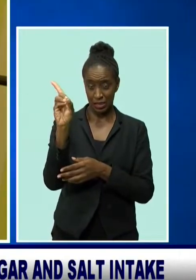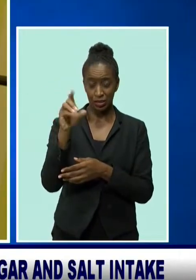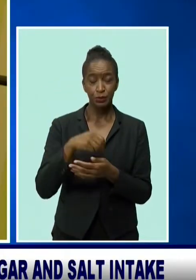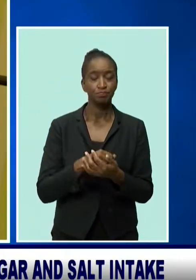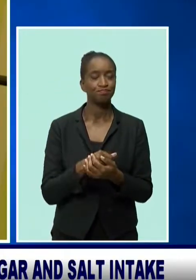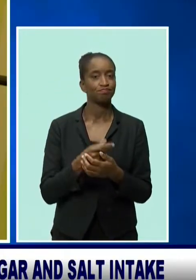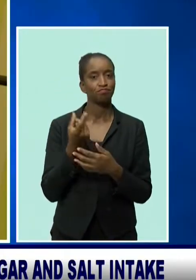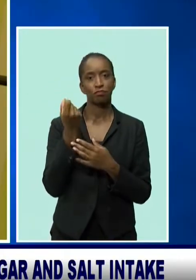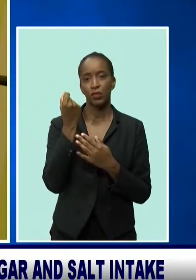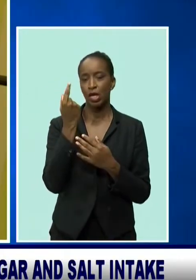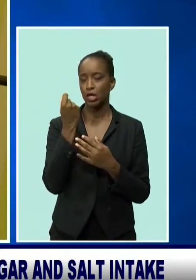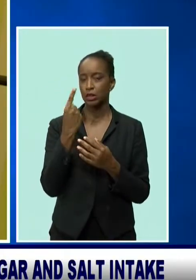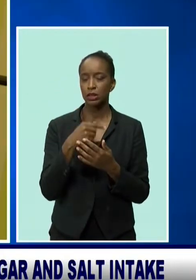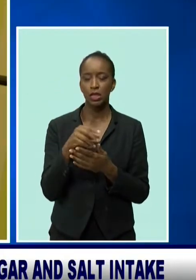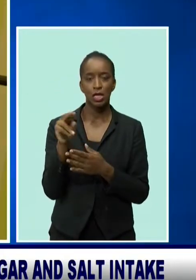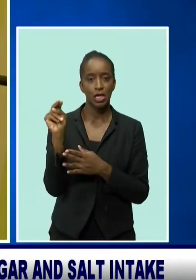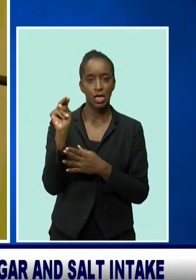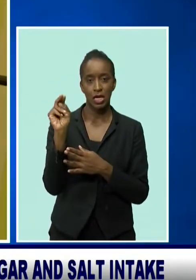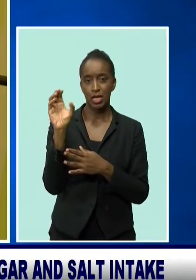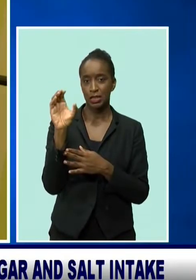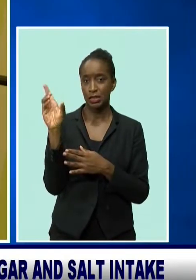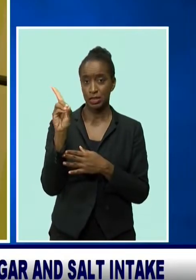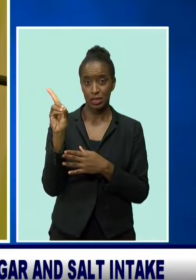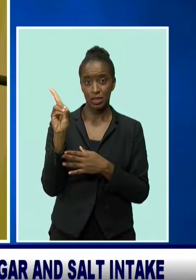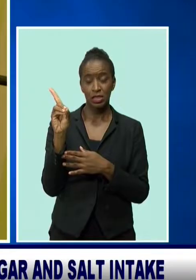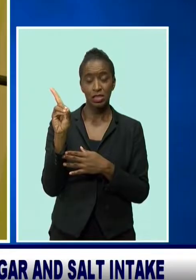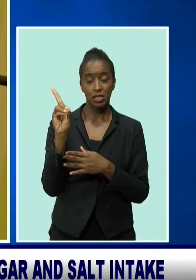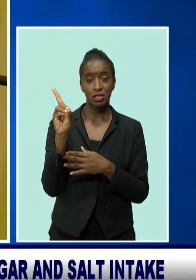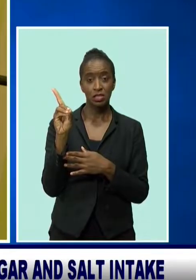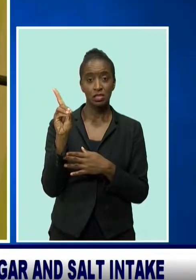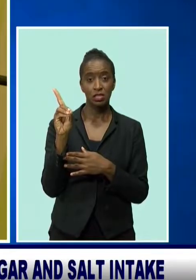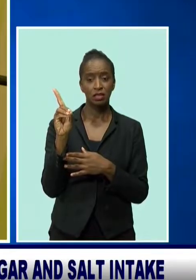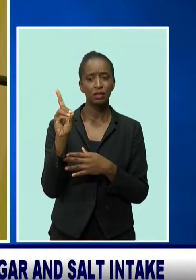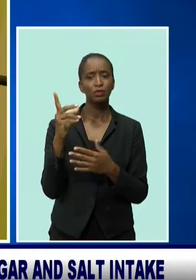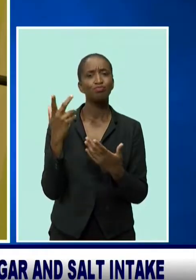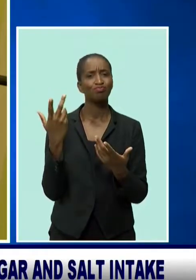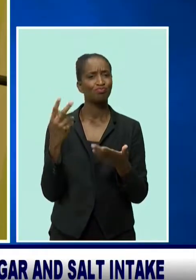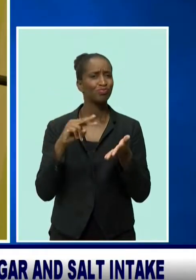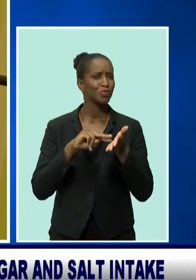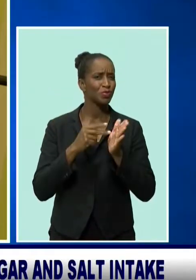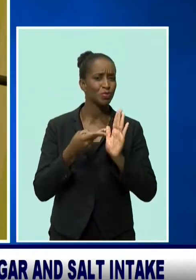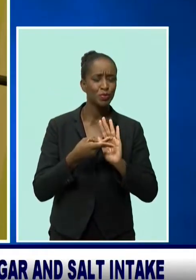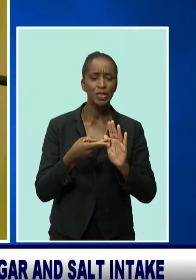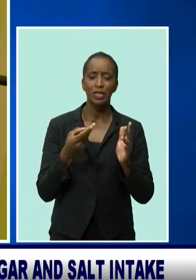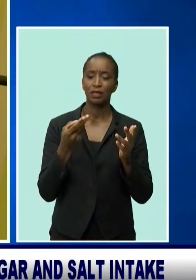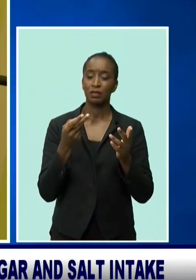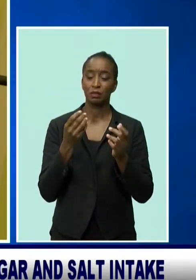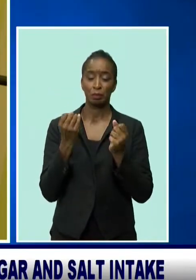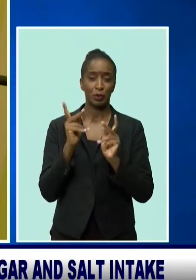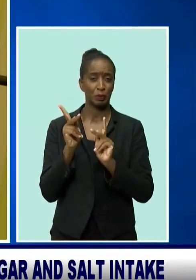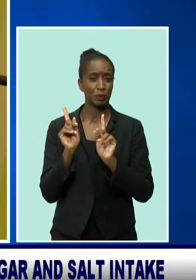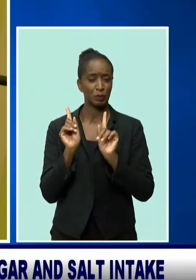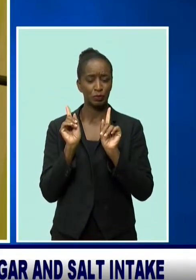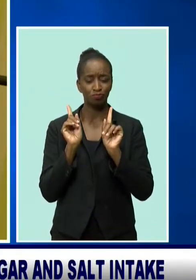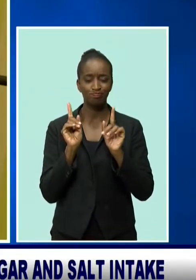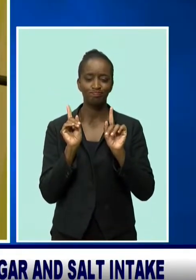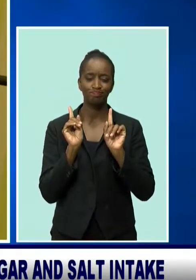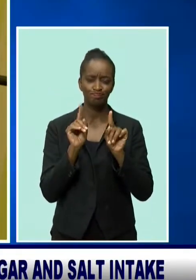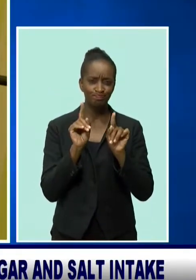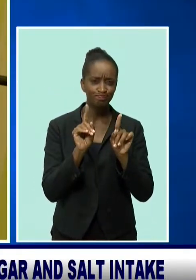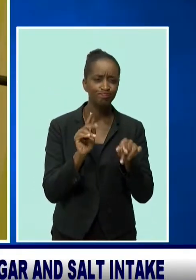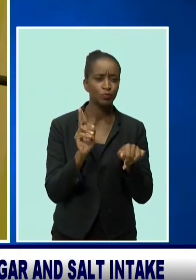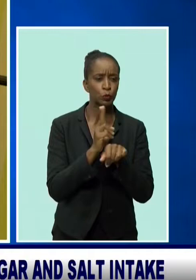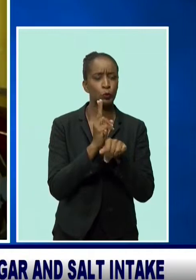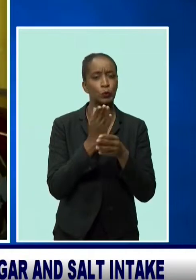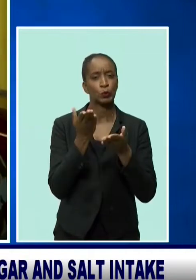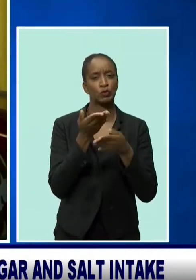NCDs are overwhelming health services and challenging their sustainability in Caribbean countries while impeding progress toward